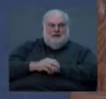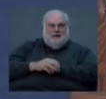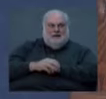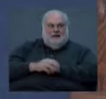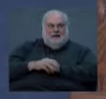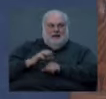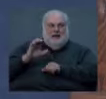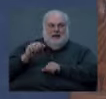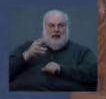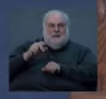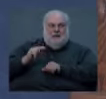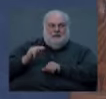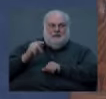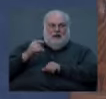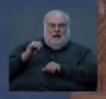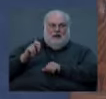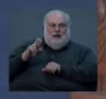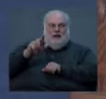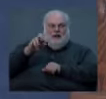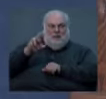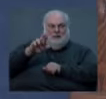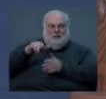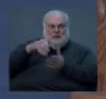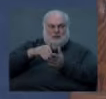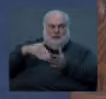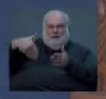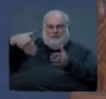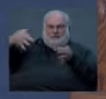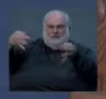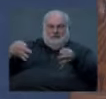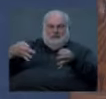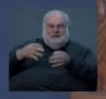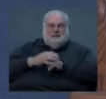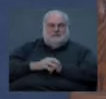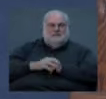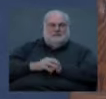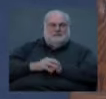My name is Catherine Taylor. I go to Little Rock Central, and I'm currently undecided.